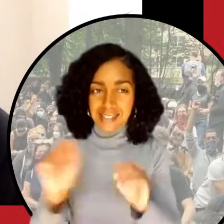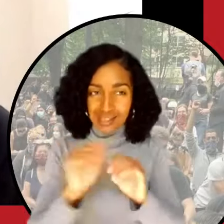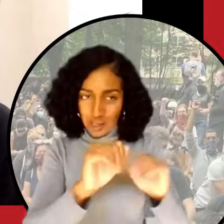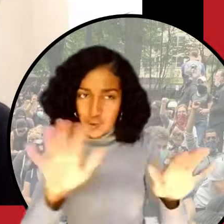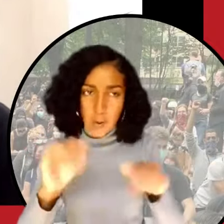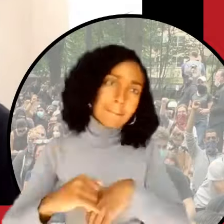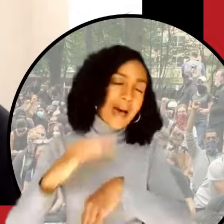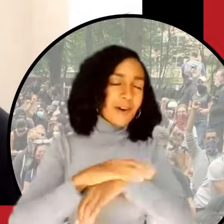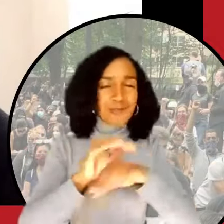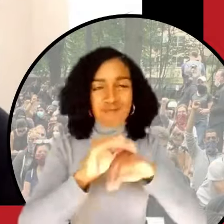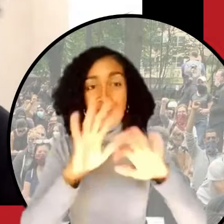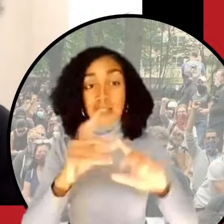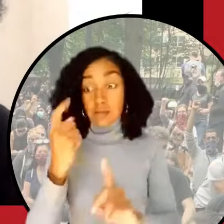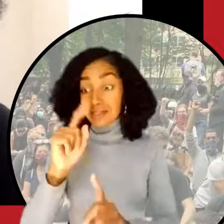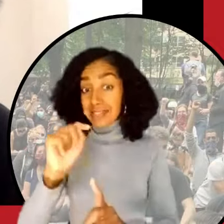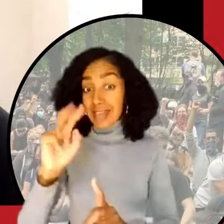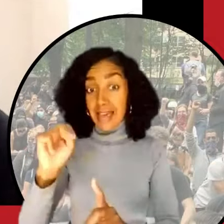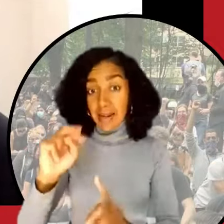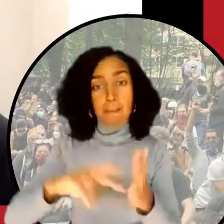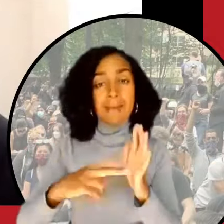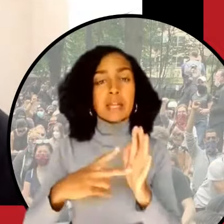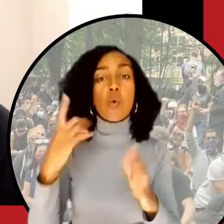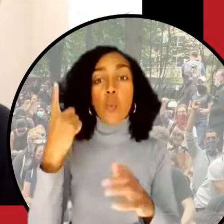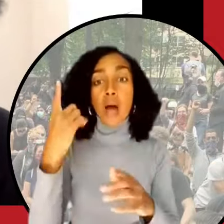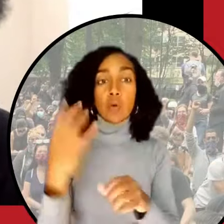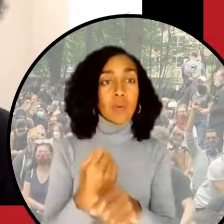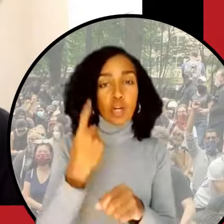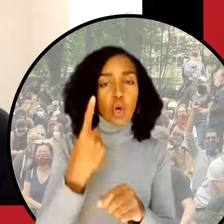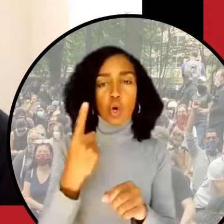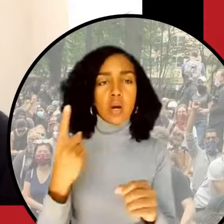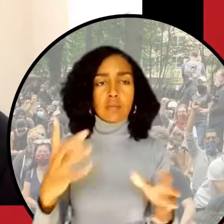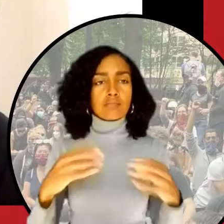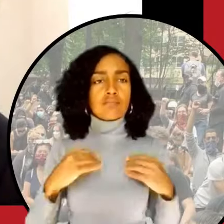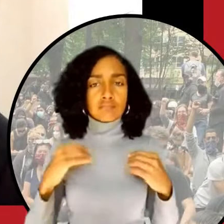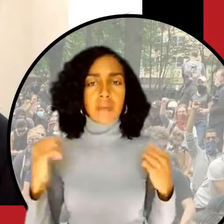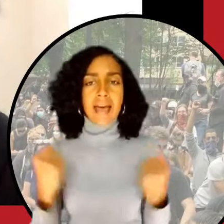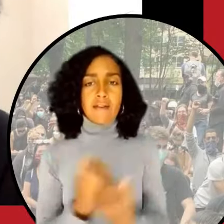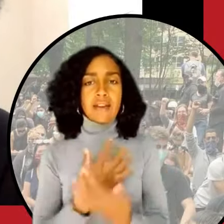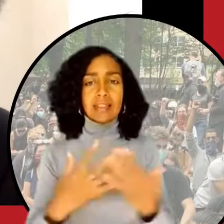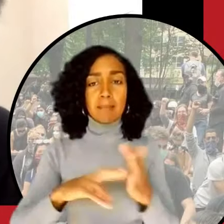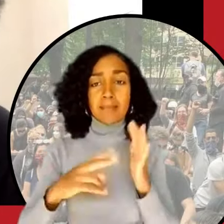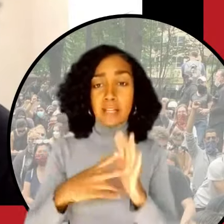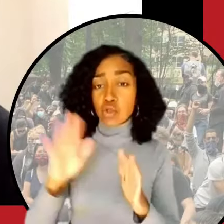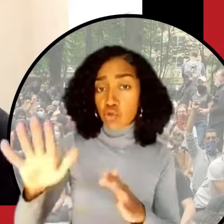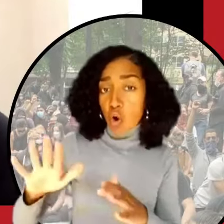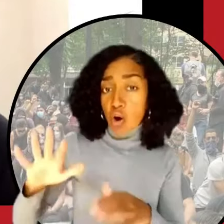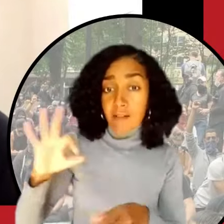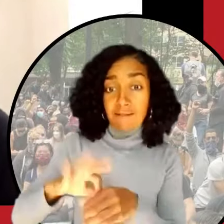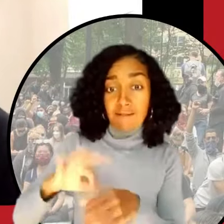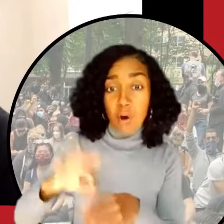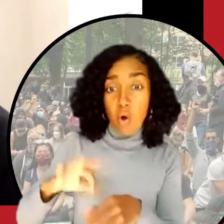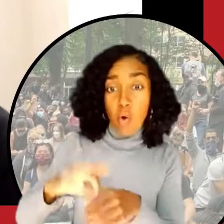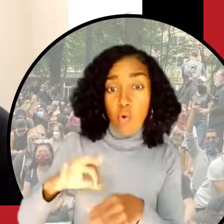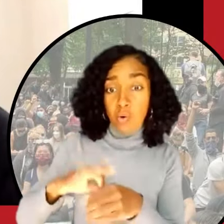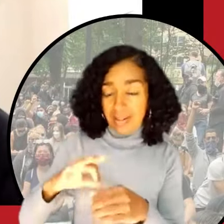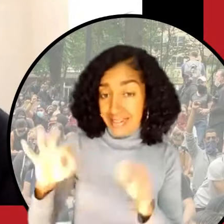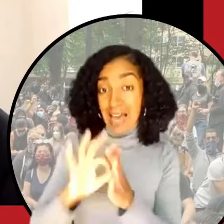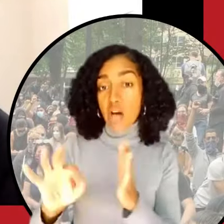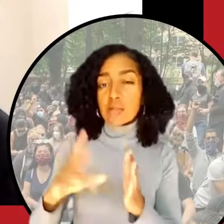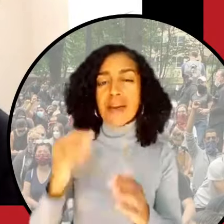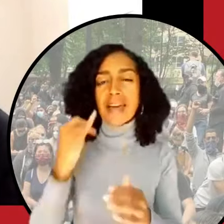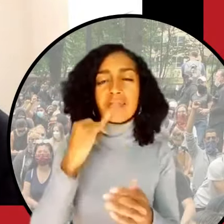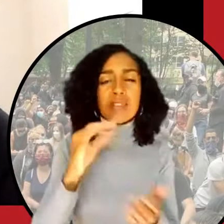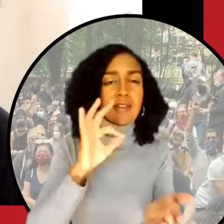state. So when I go and I tell people like your one vote counts, but they vote for a Democratic Party member or a Green Party member or anyone else that's